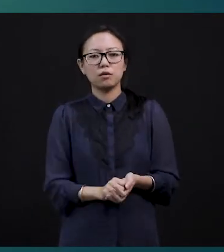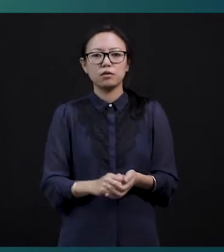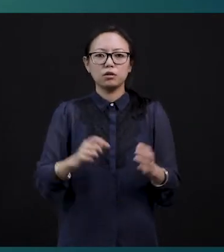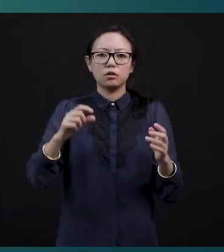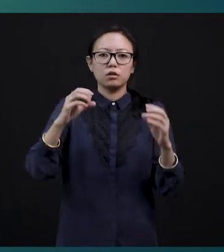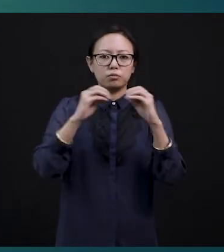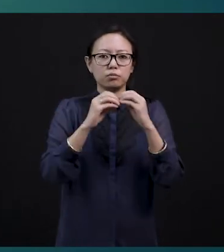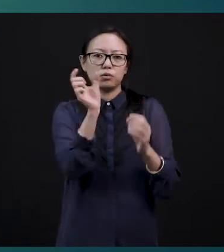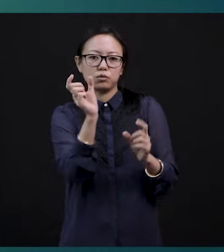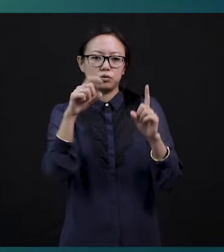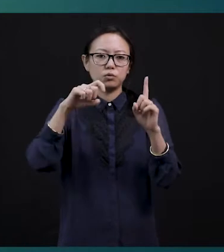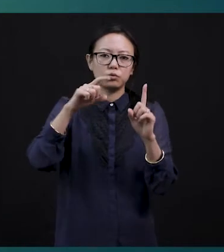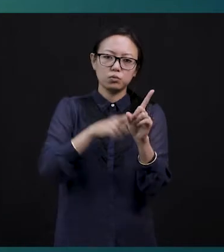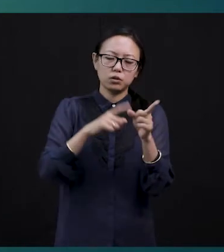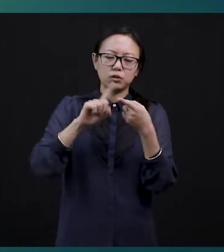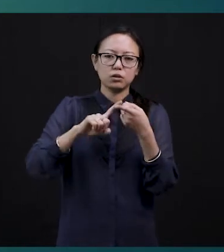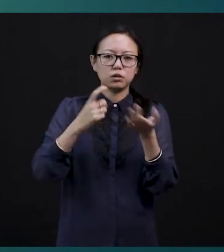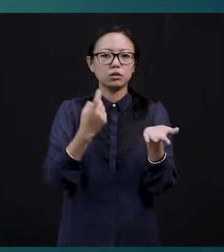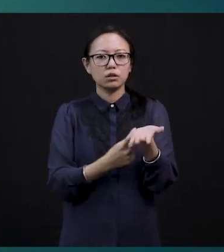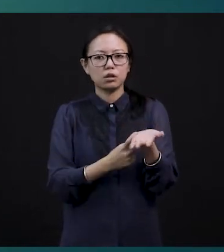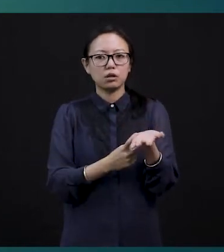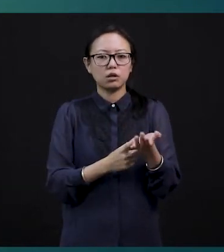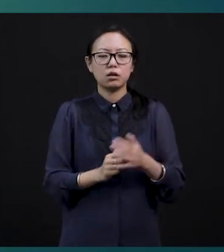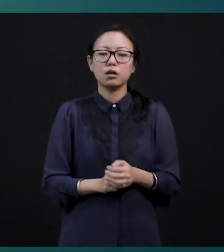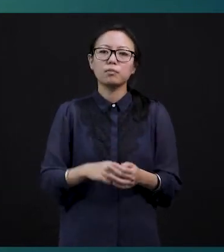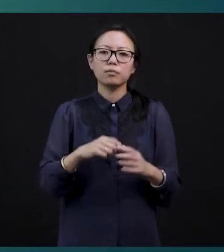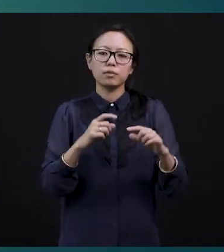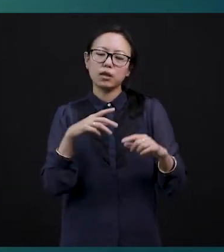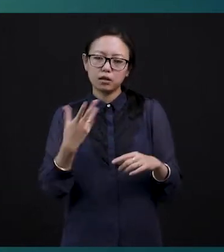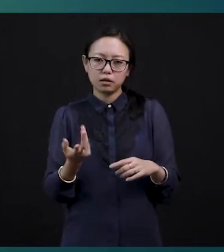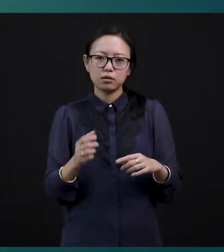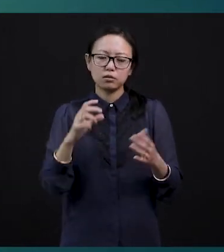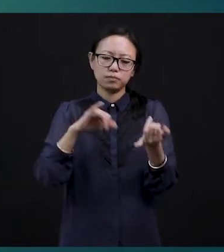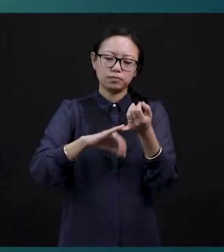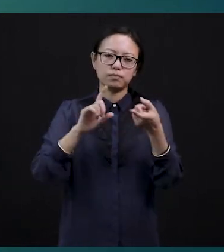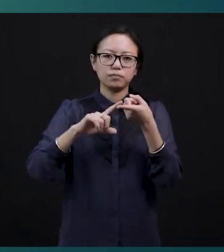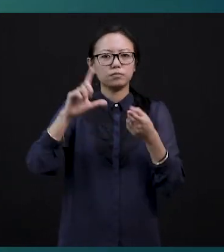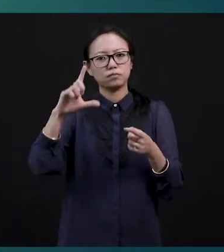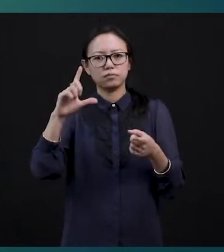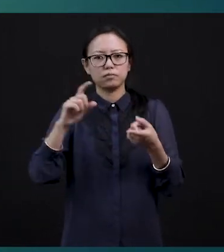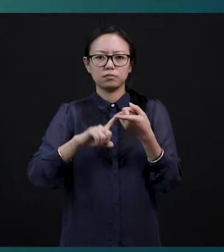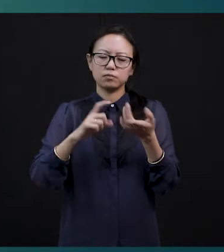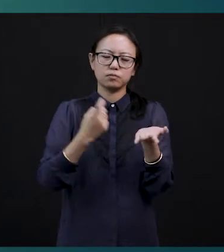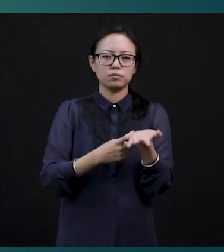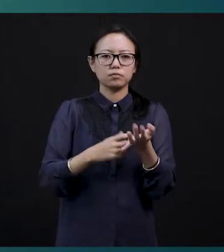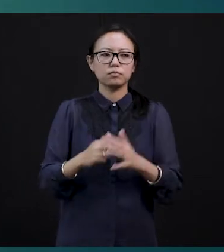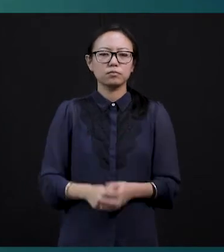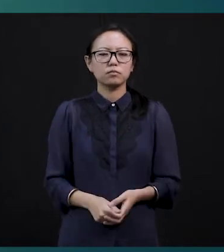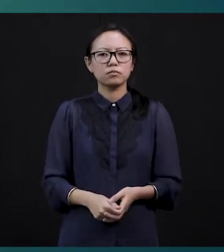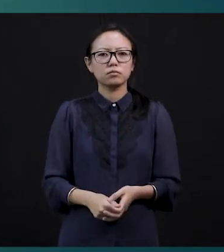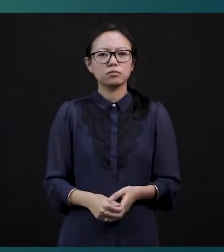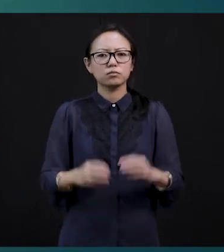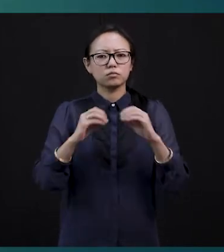So in simple basic term that we understand what is market is that there will be buyers and there will be sellers.